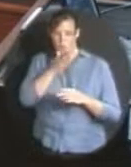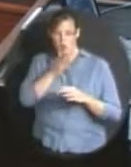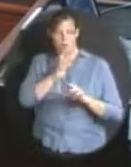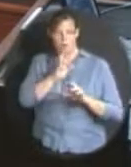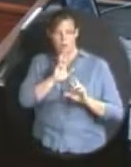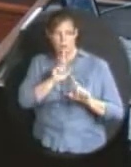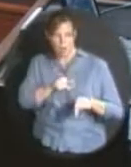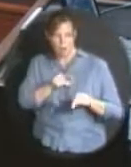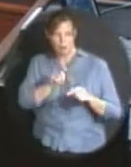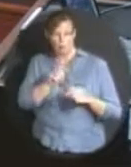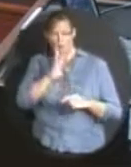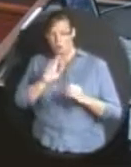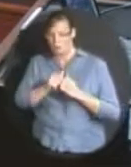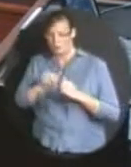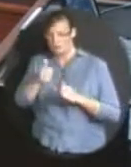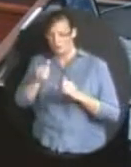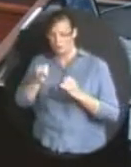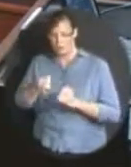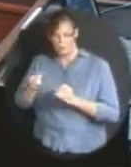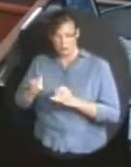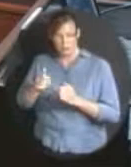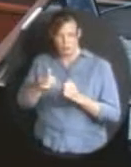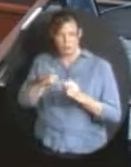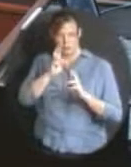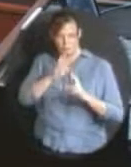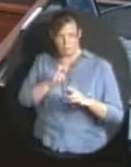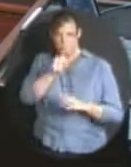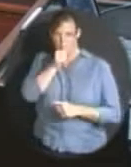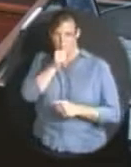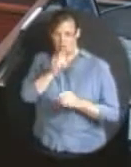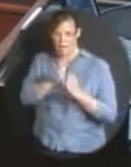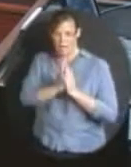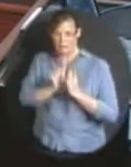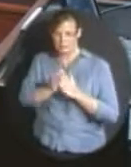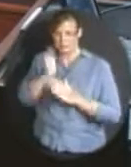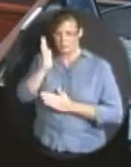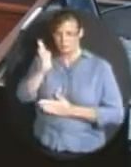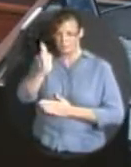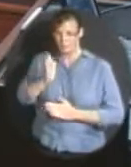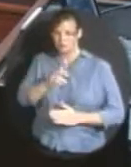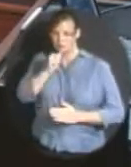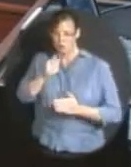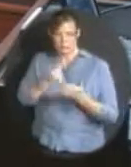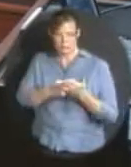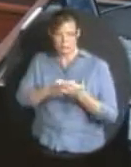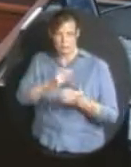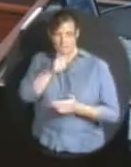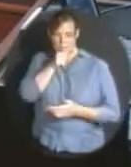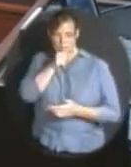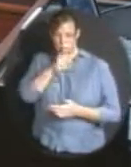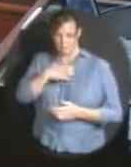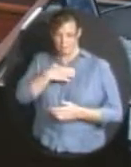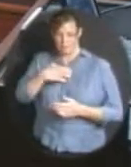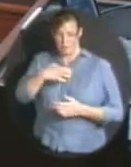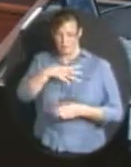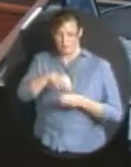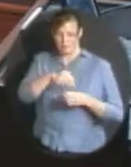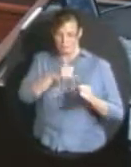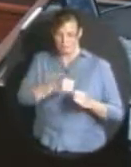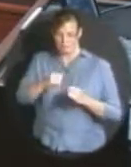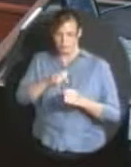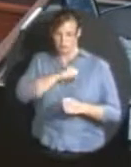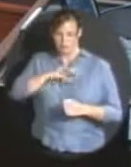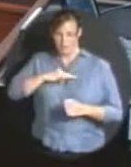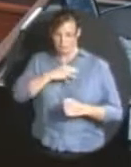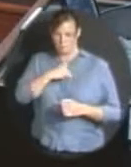another individual. In an effort to respect the privacy, we ask that speakers refrain from discussing personal complaints involving individual staff